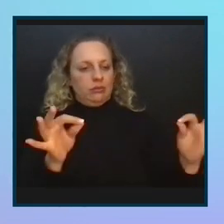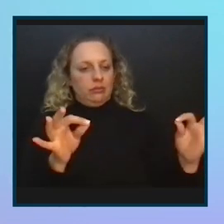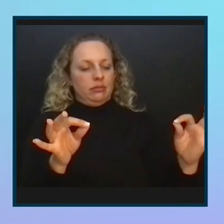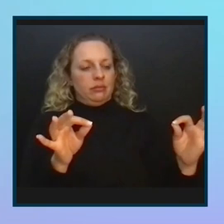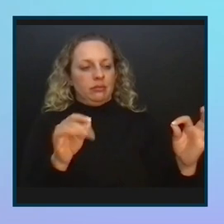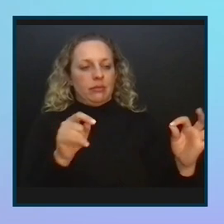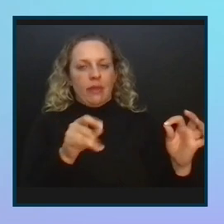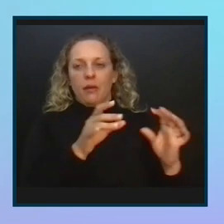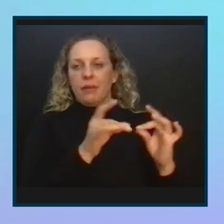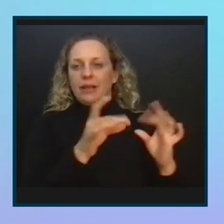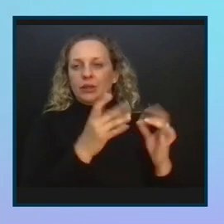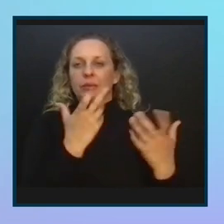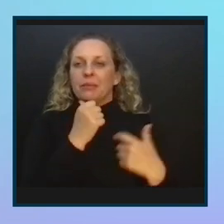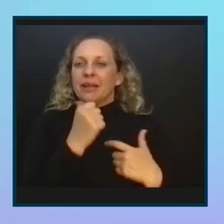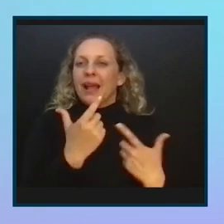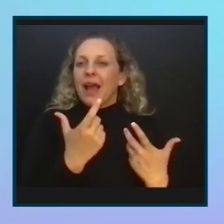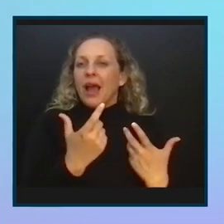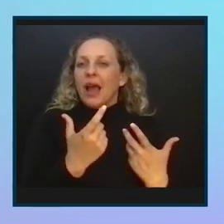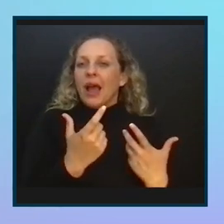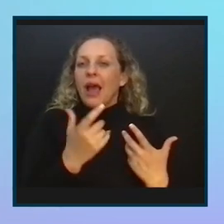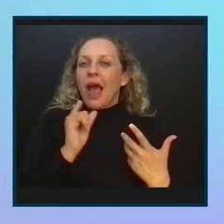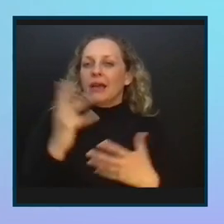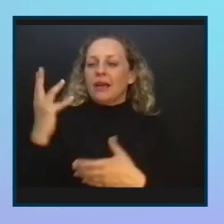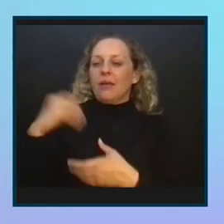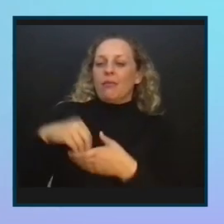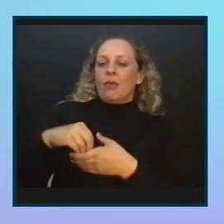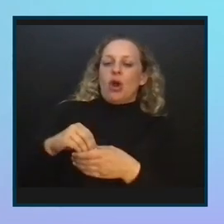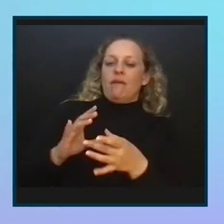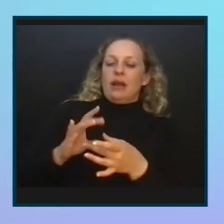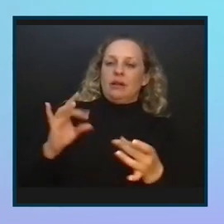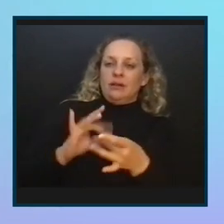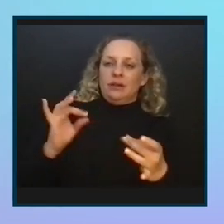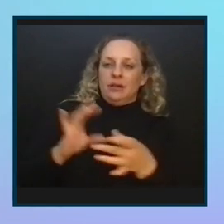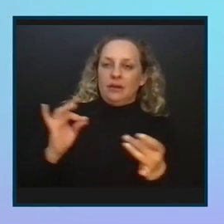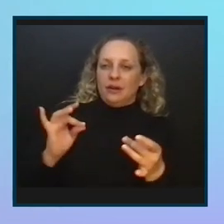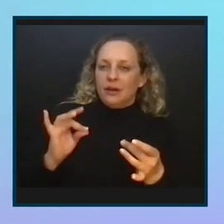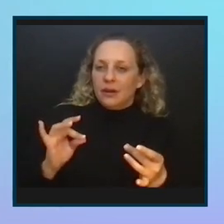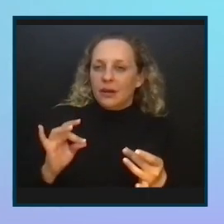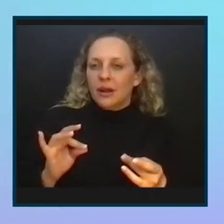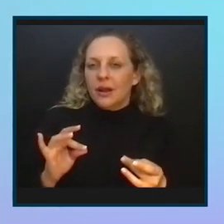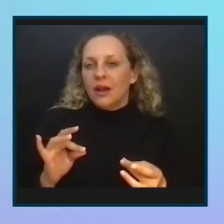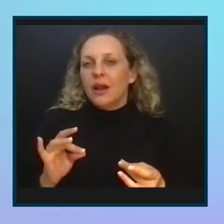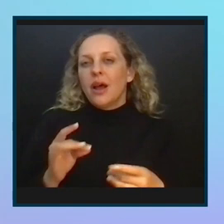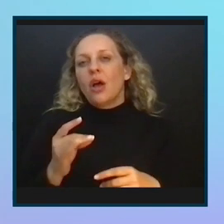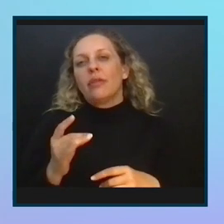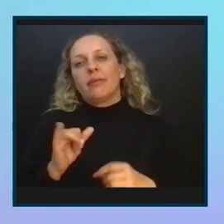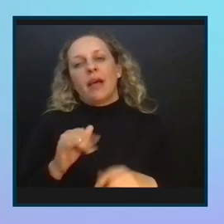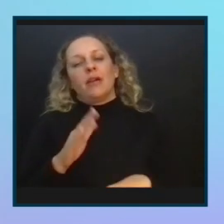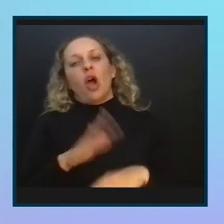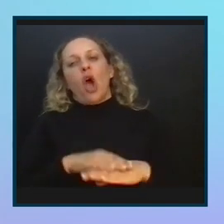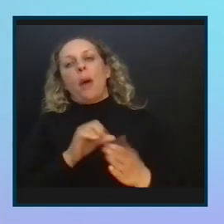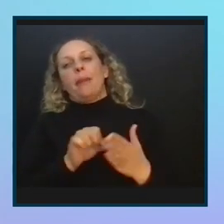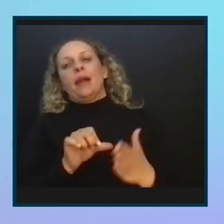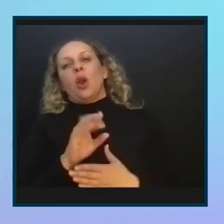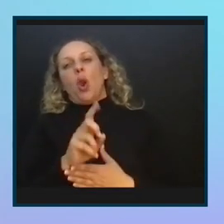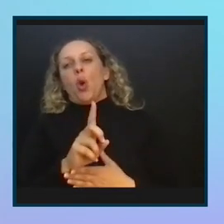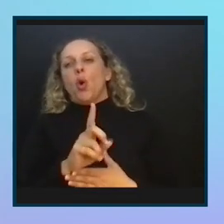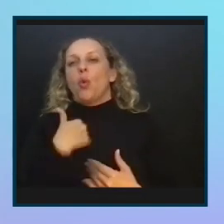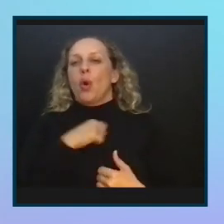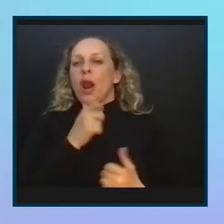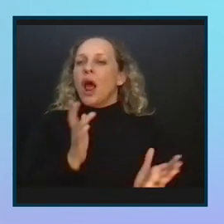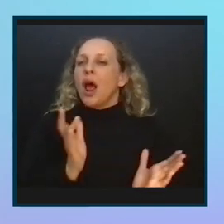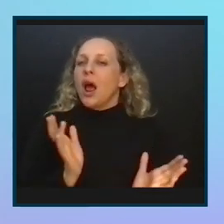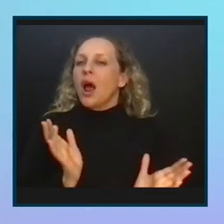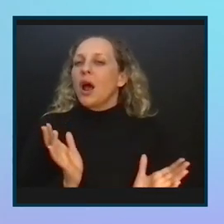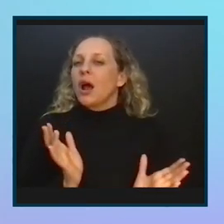not necessarily happen as a dynamic message. They'll be there on page load, and so we're not in charge